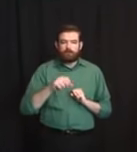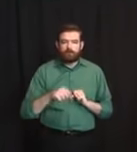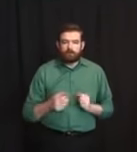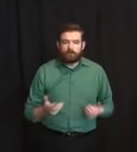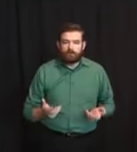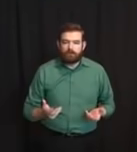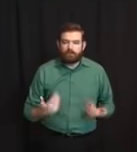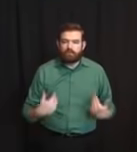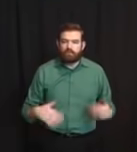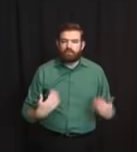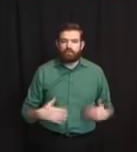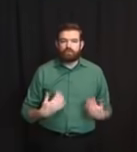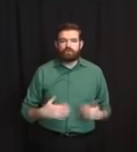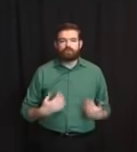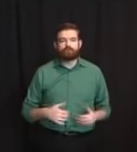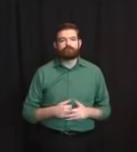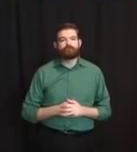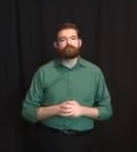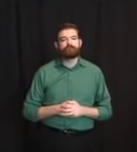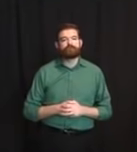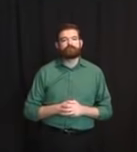in sympathy and empathy with him.